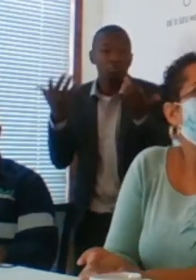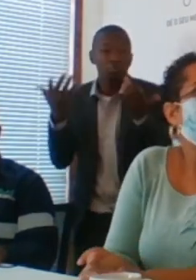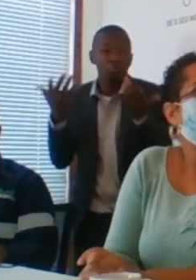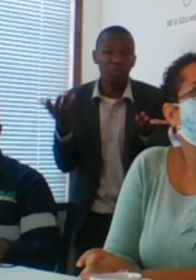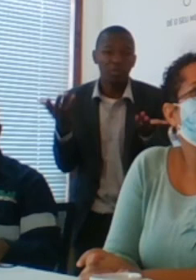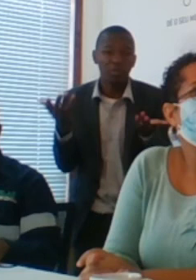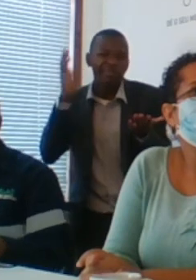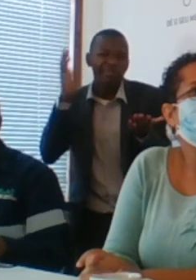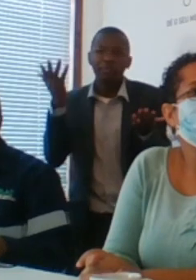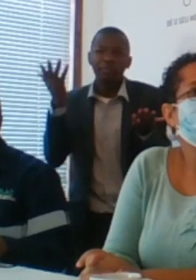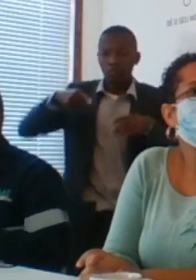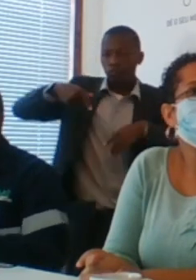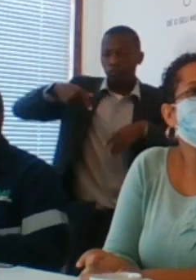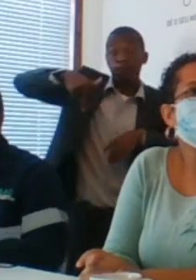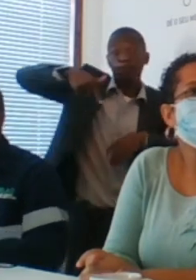speech, moving,